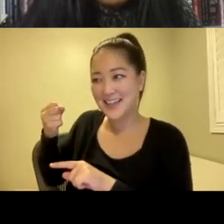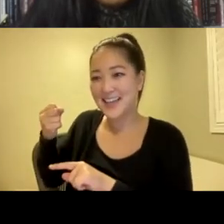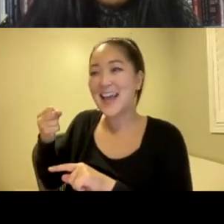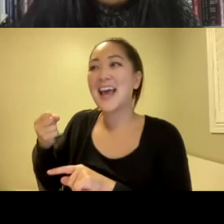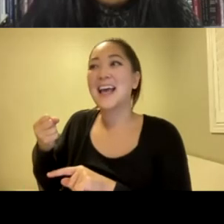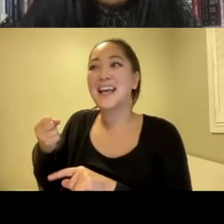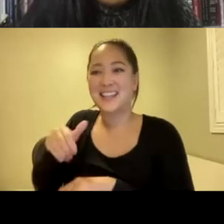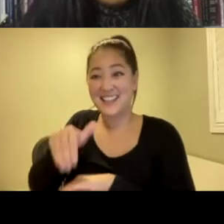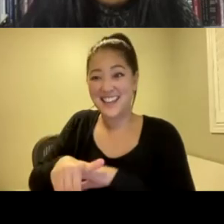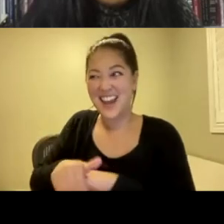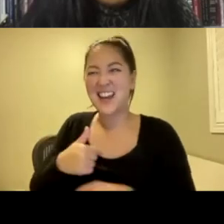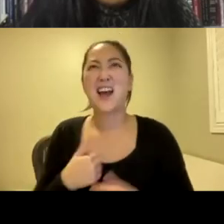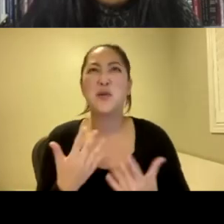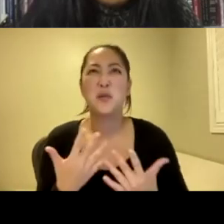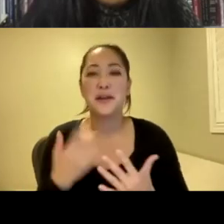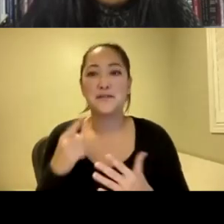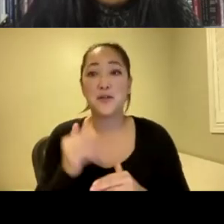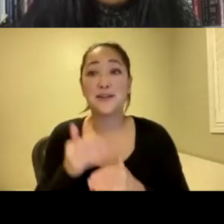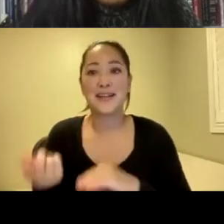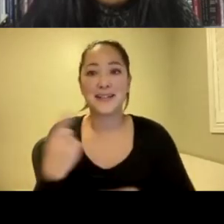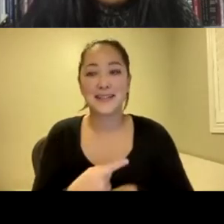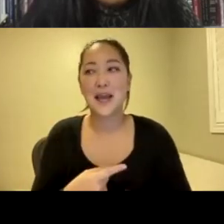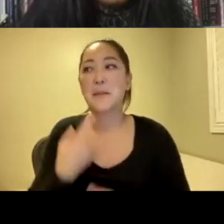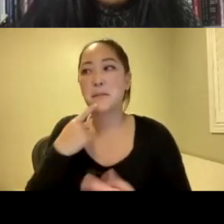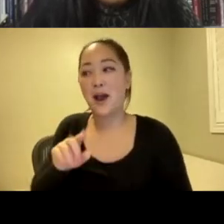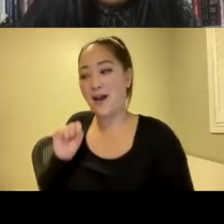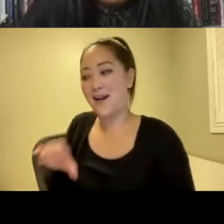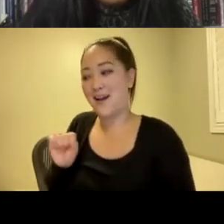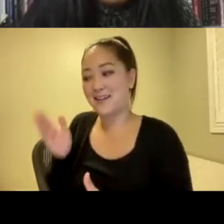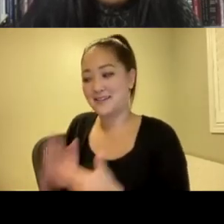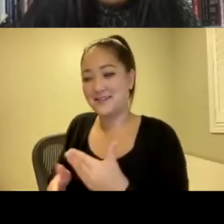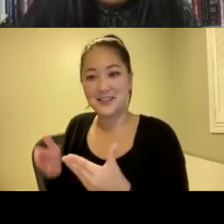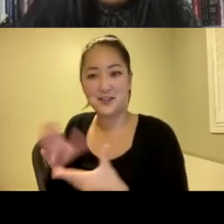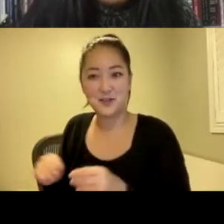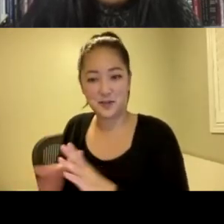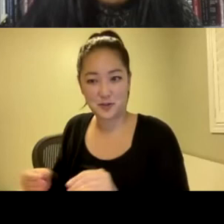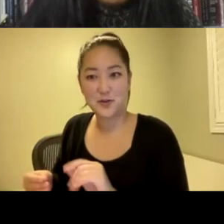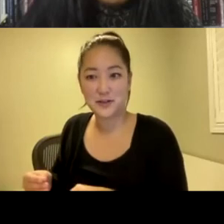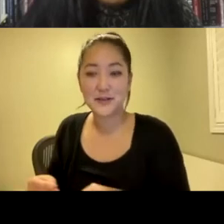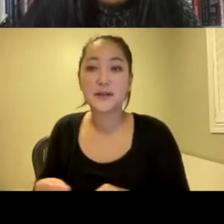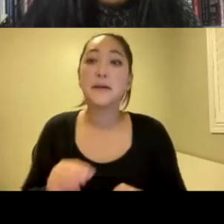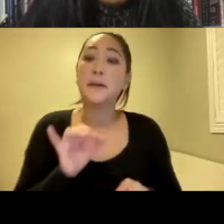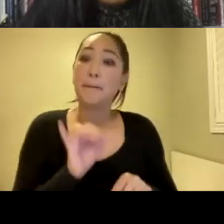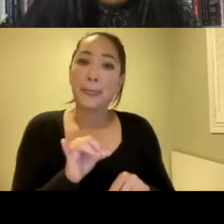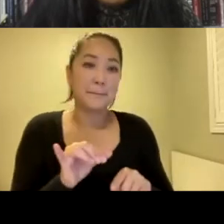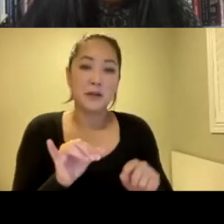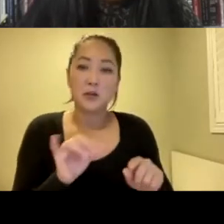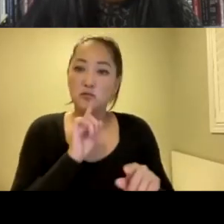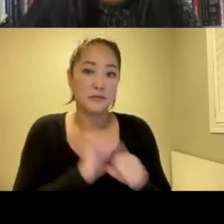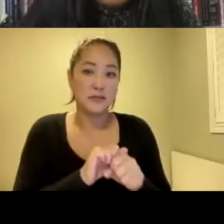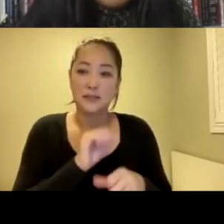day. So we tried to serialize it and make the stories age appropriate, and they take place all around the